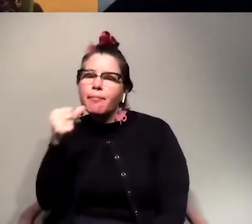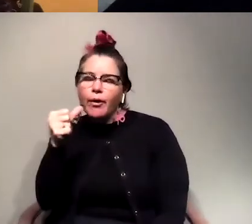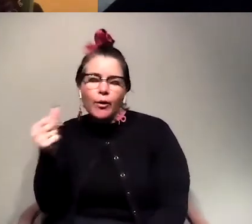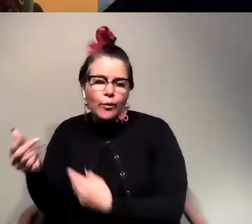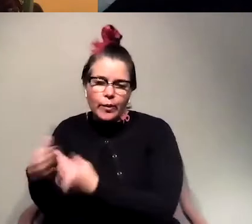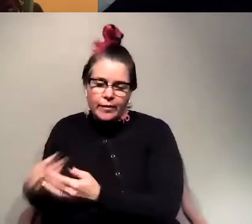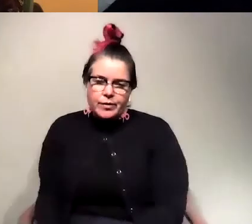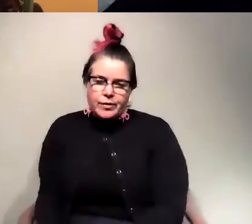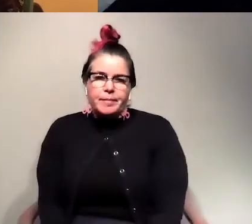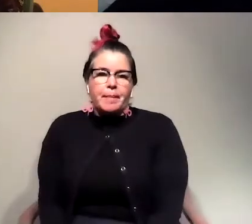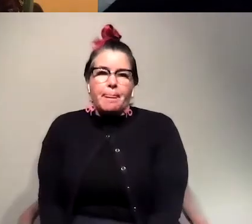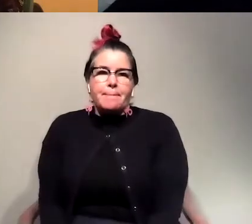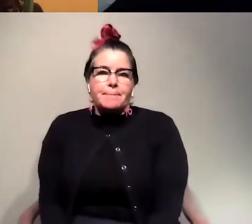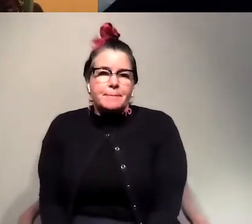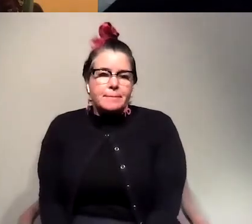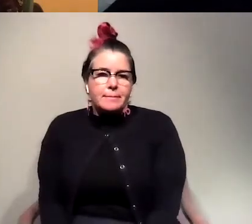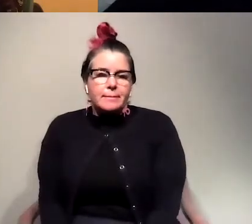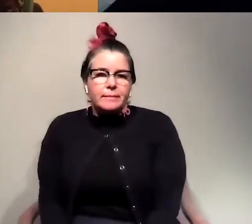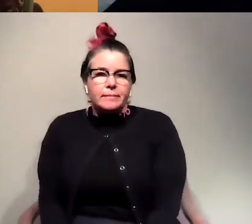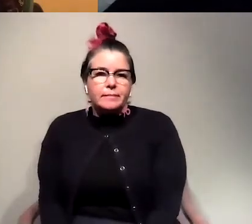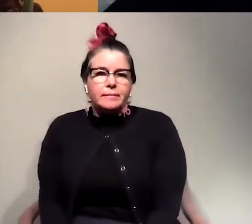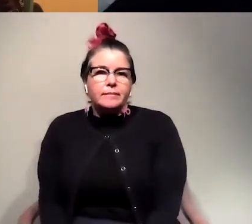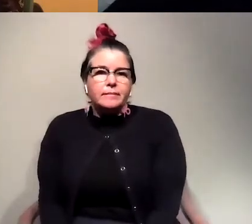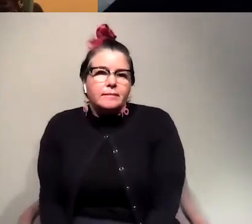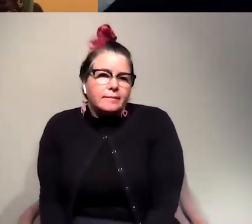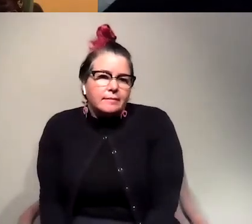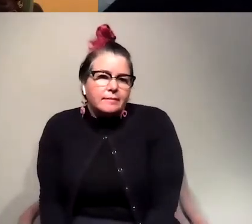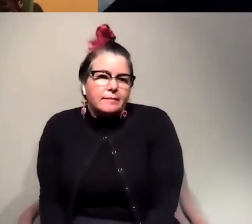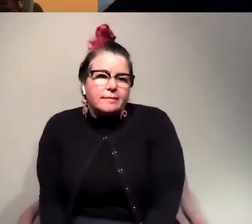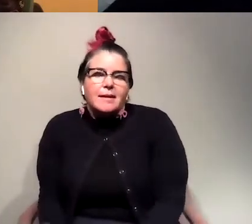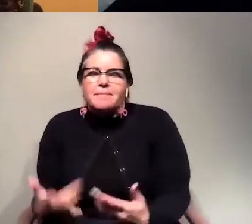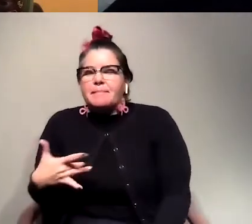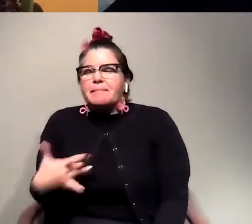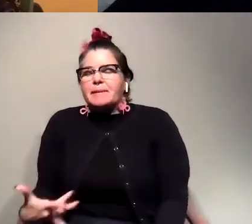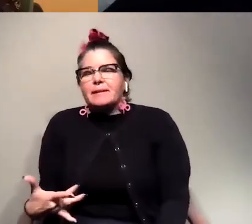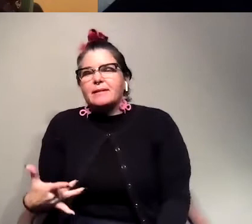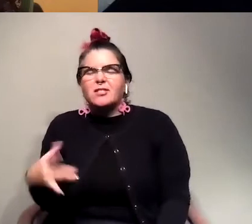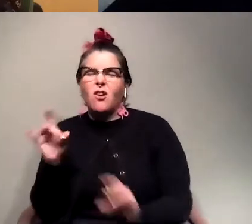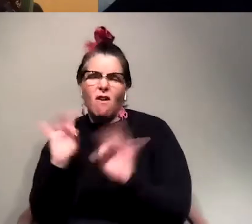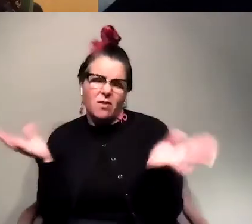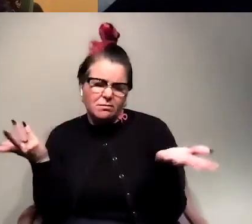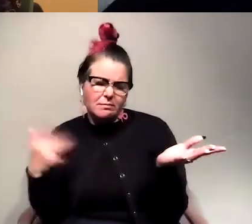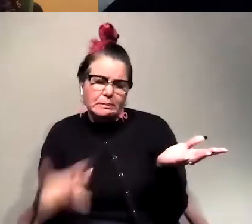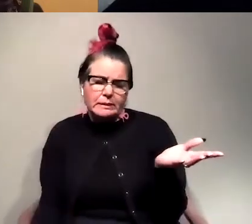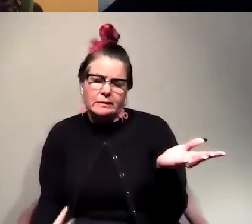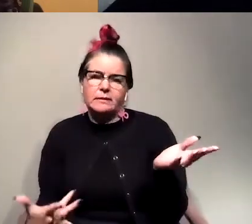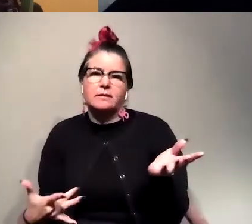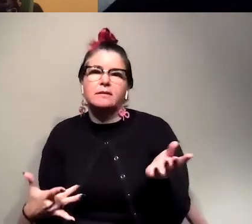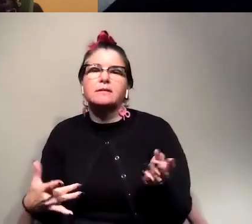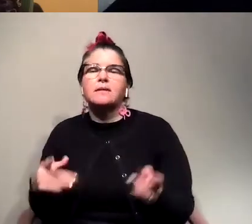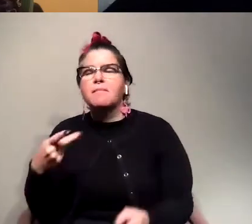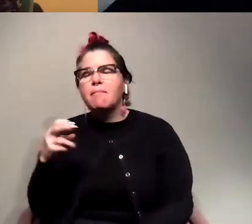that. And I mean, they're generally like they're just terrible. Like the puns